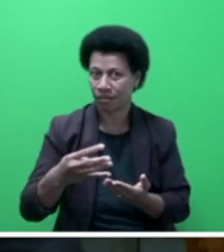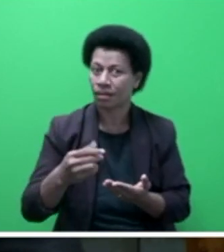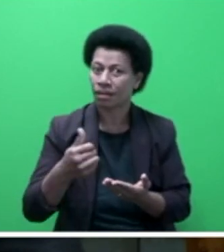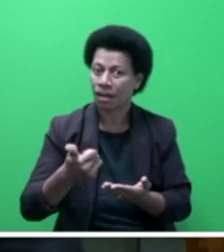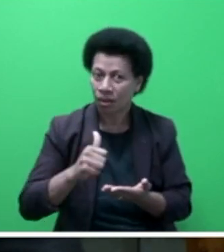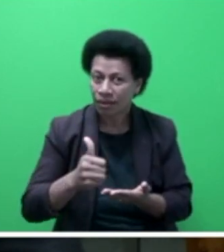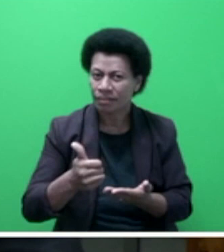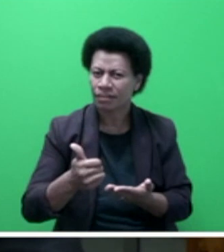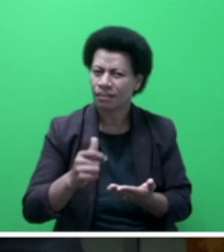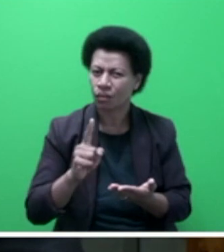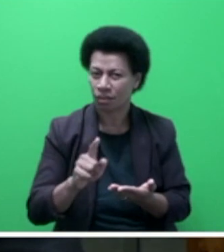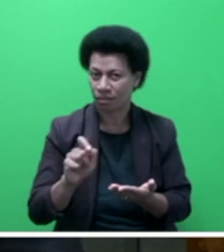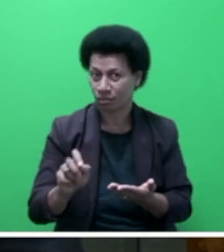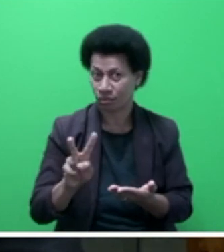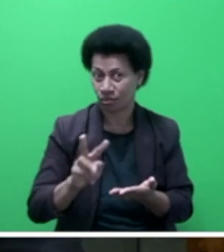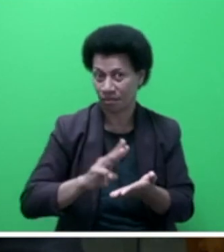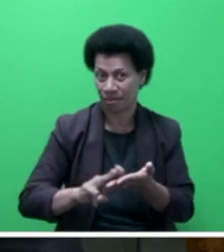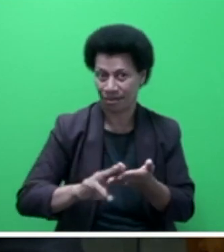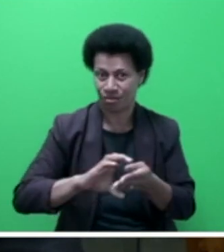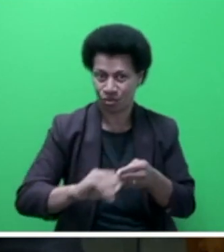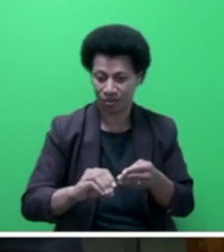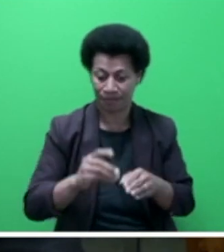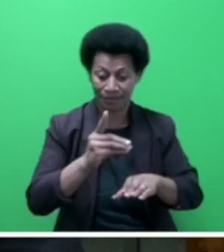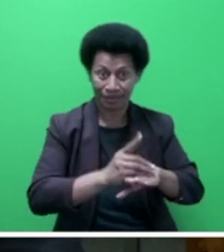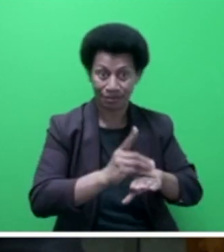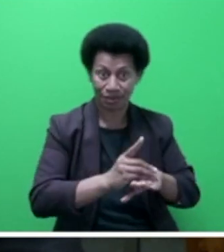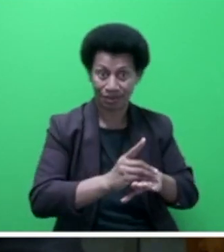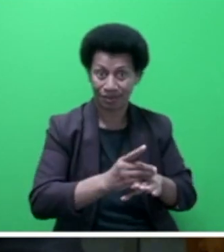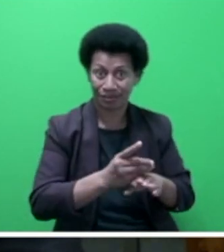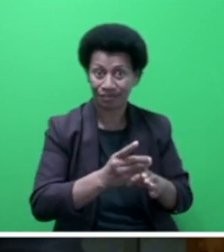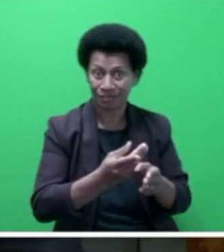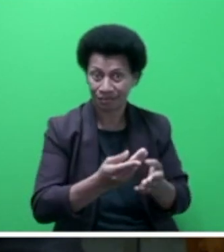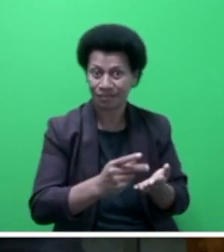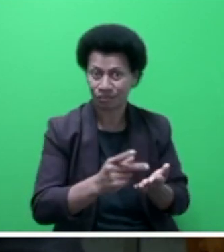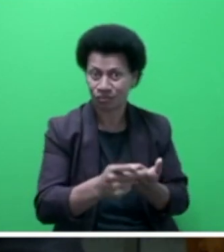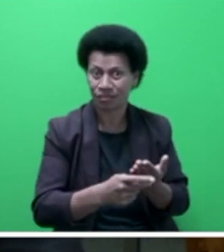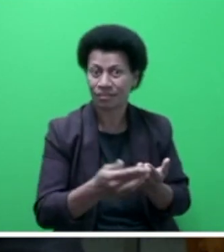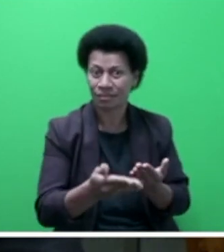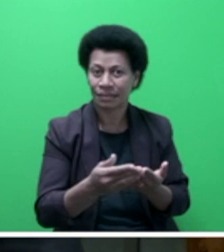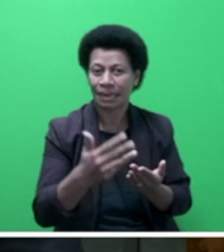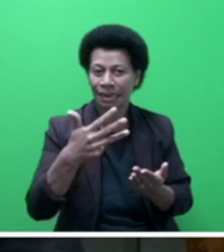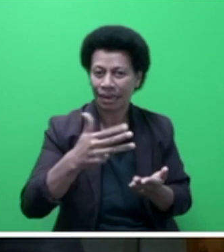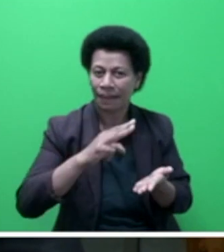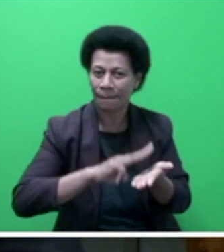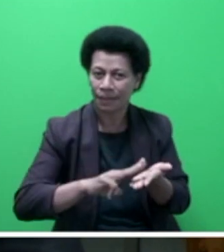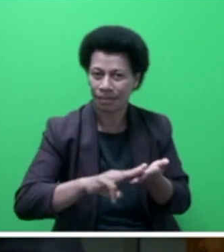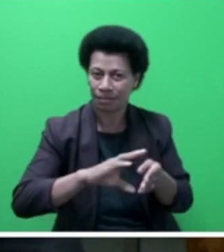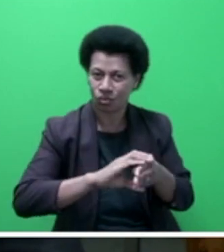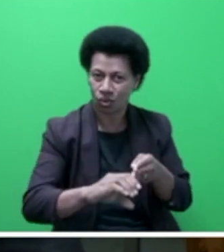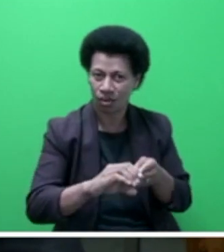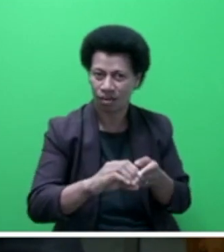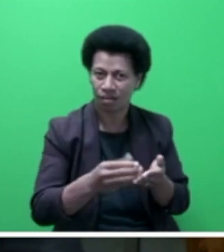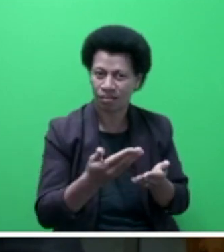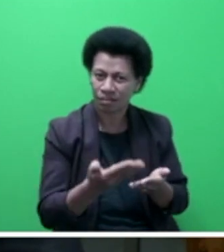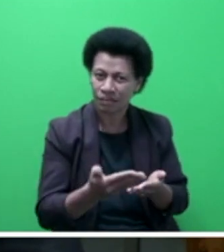$1.2 million this year. The Disability Allowance Scheme, which has been allocated $9 million, is given to a person with a